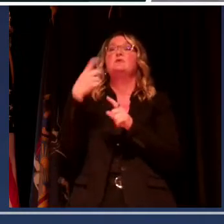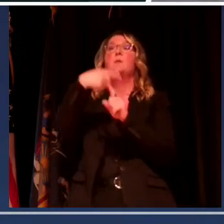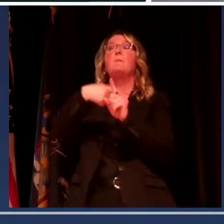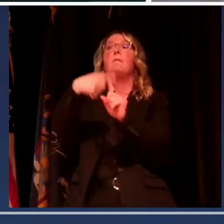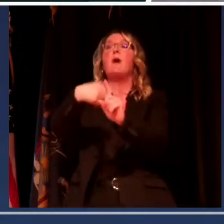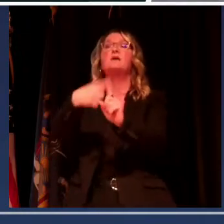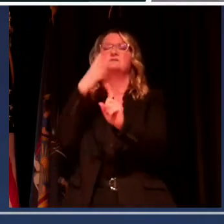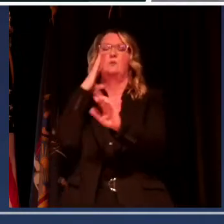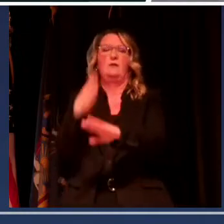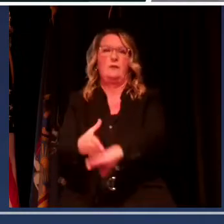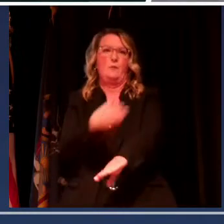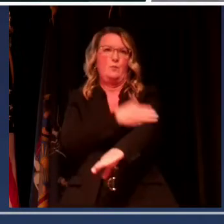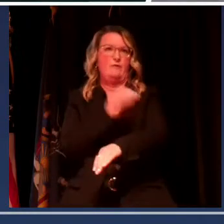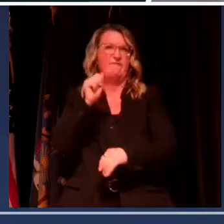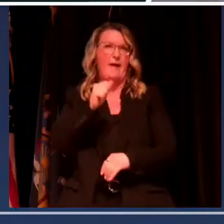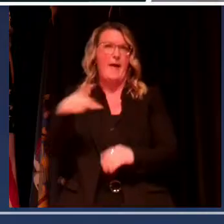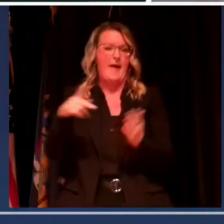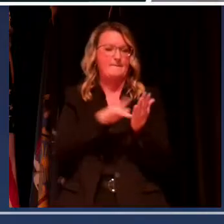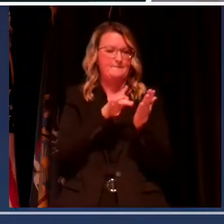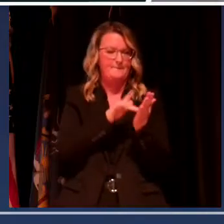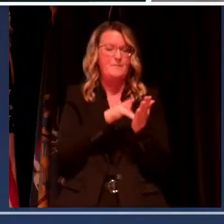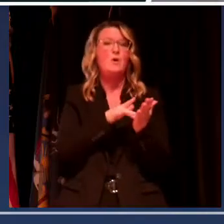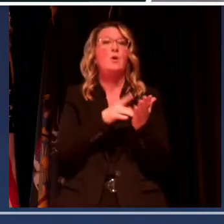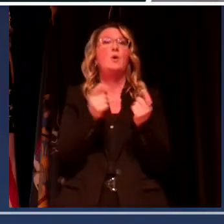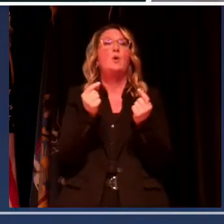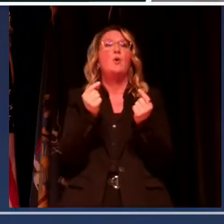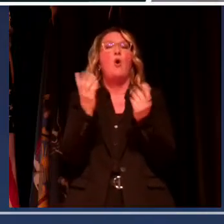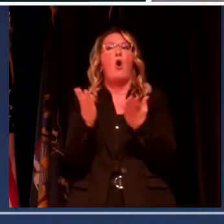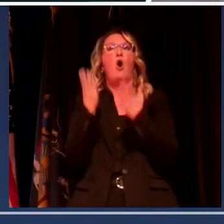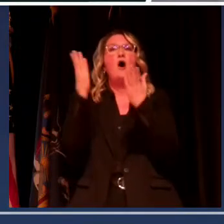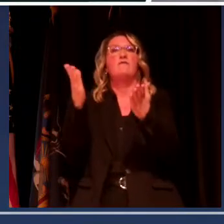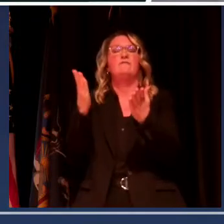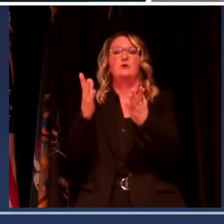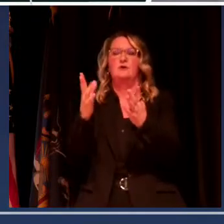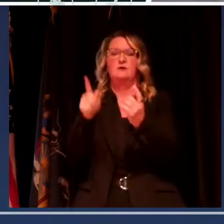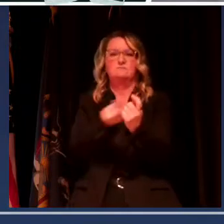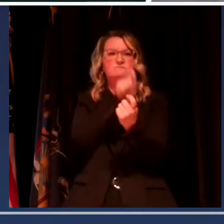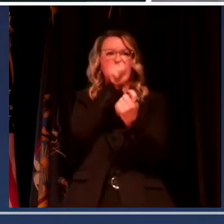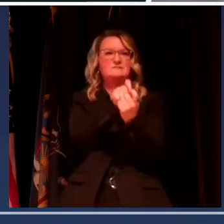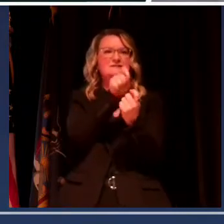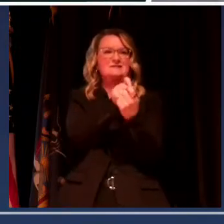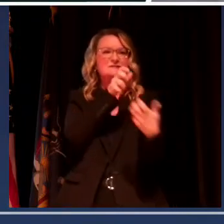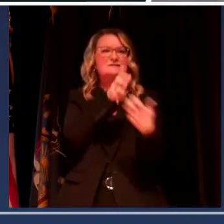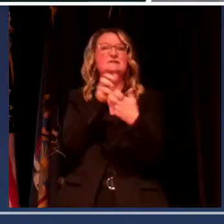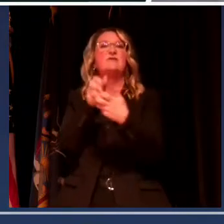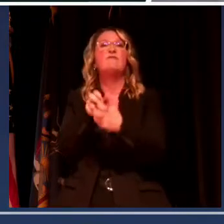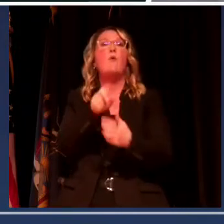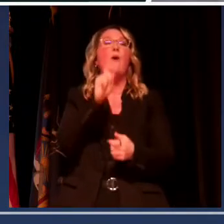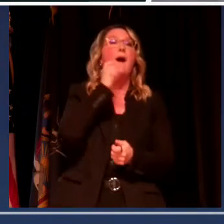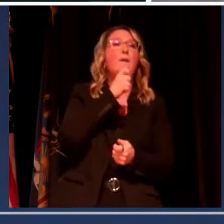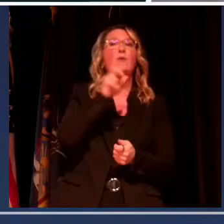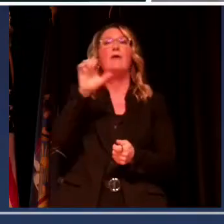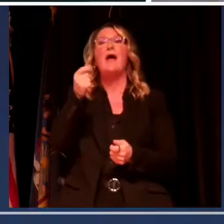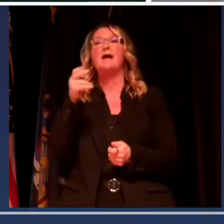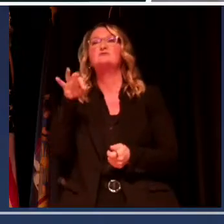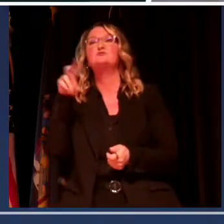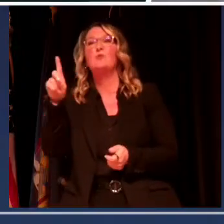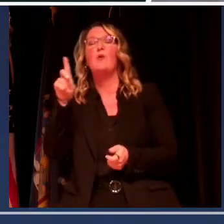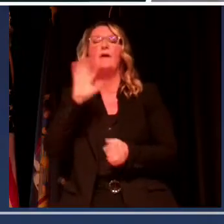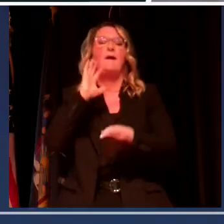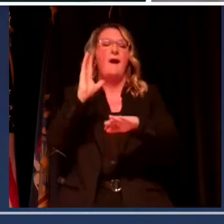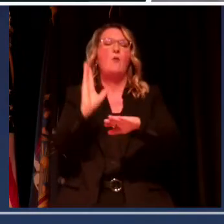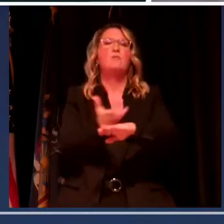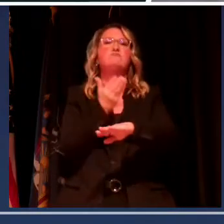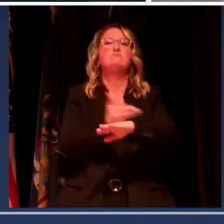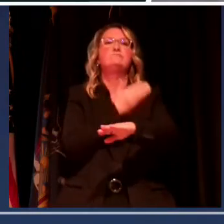will improve the app by offering distinct versions for Apple and Android devices and update it for